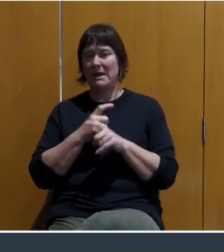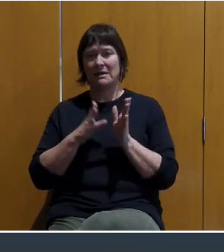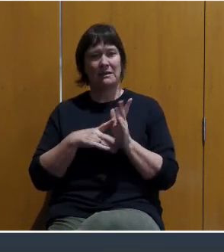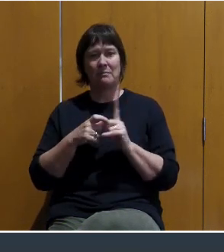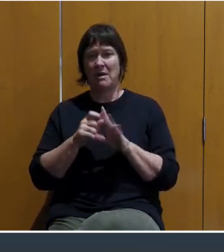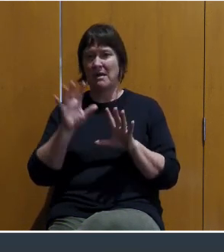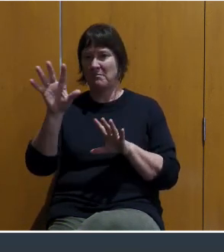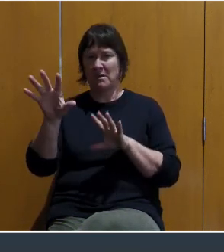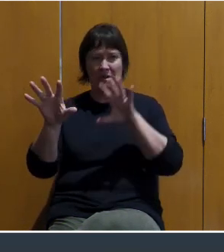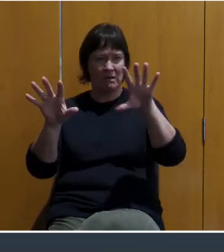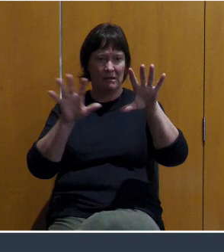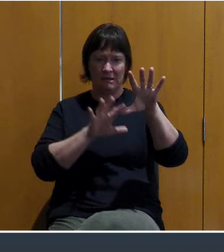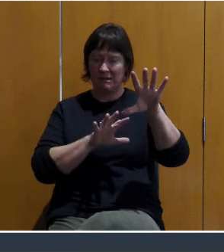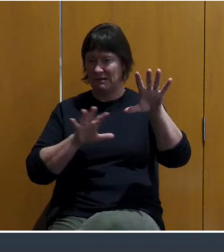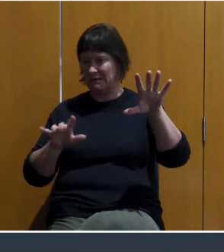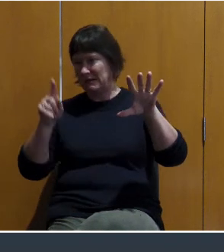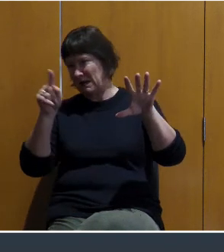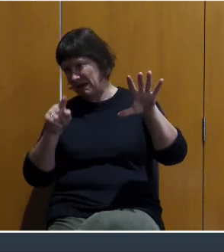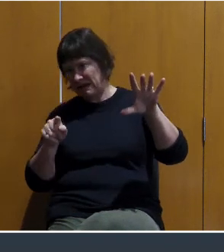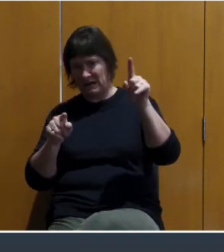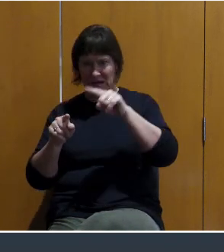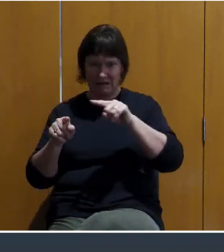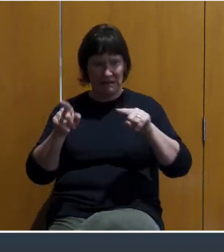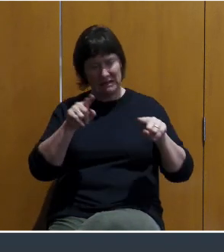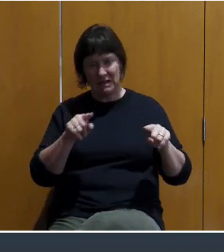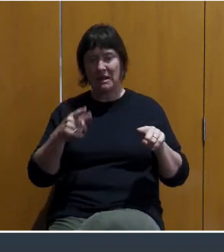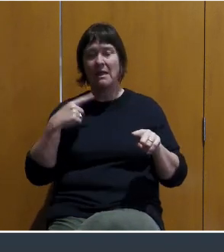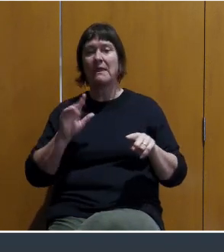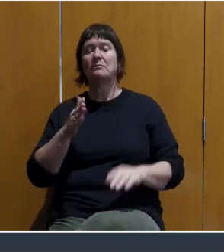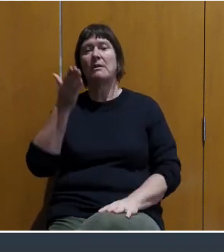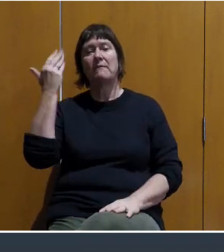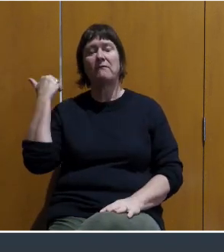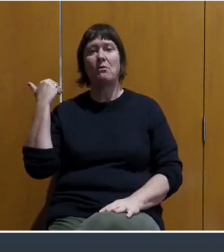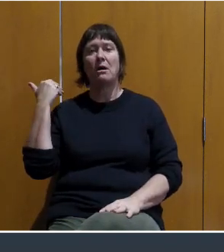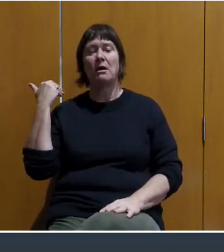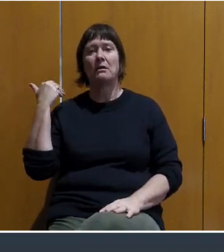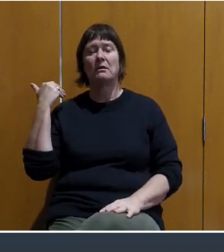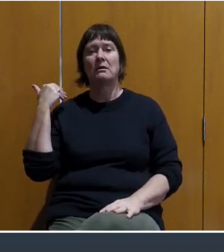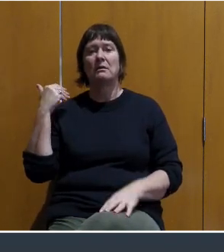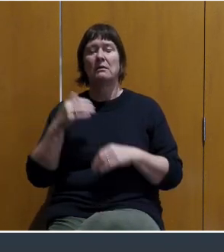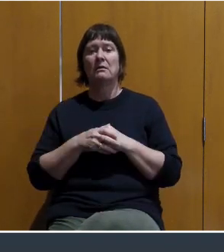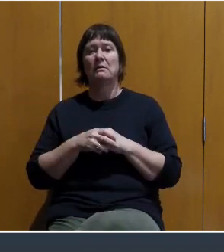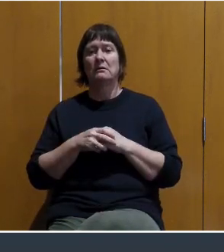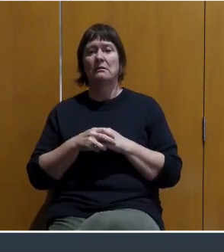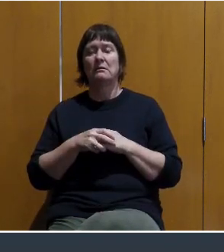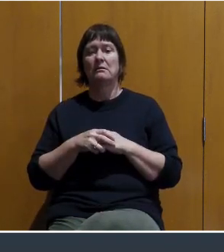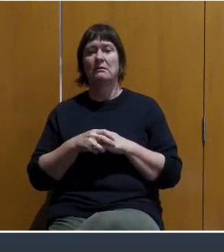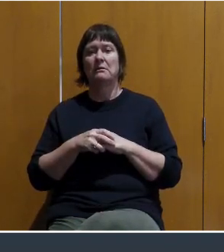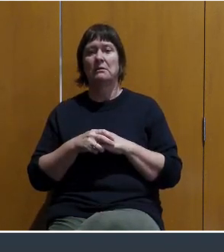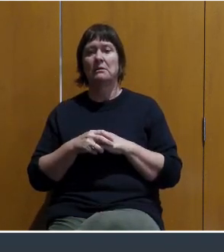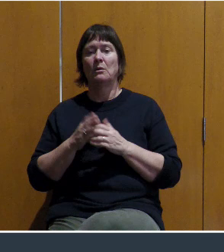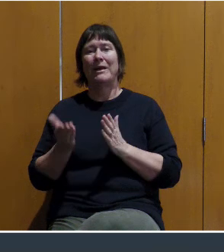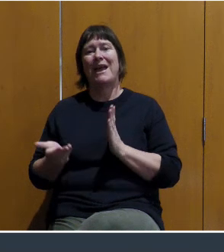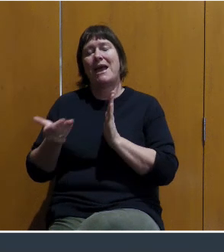it covers that line or the other line. That's why in the past we have mainly added the maps that were